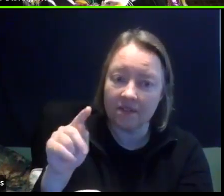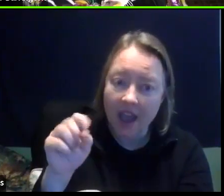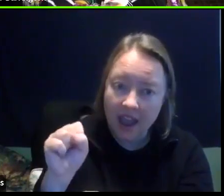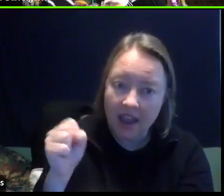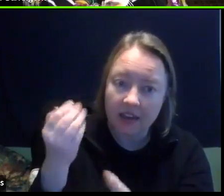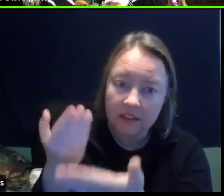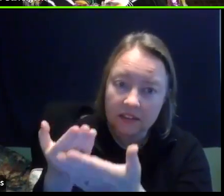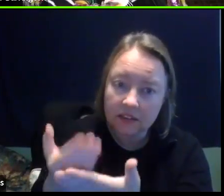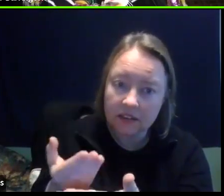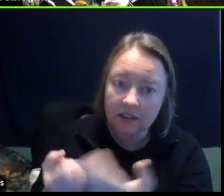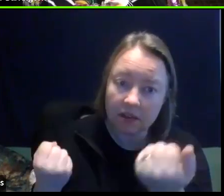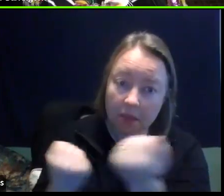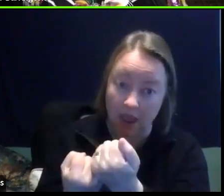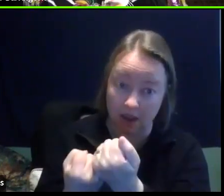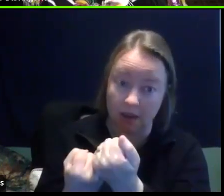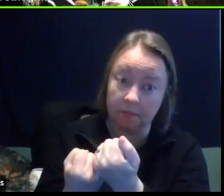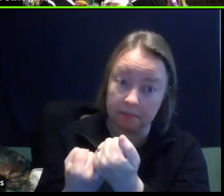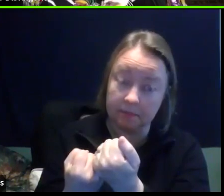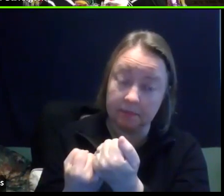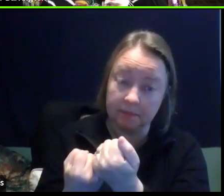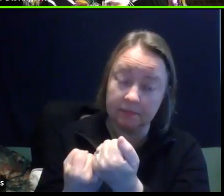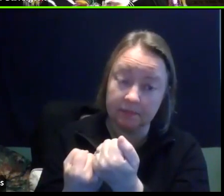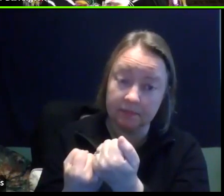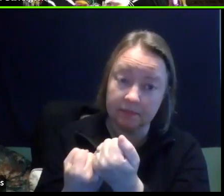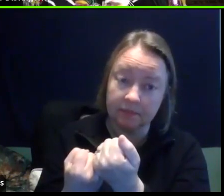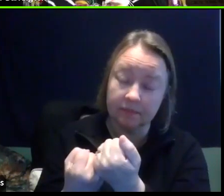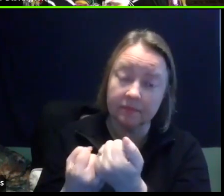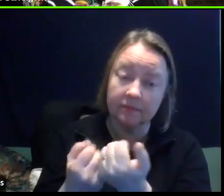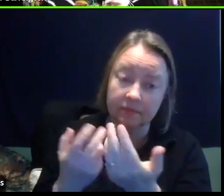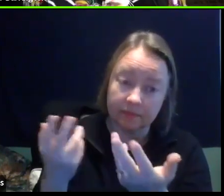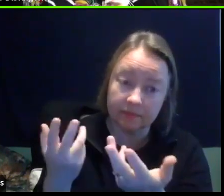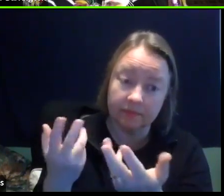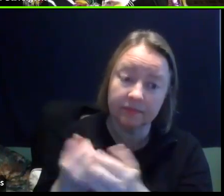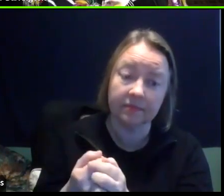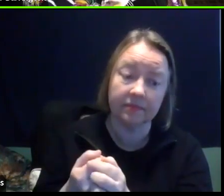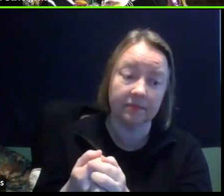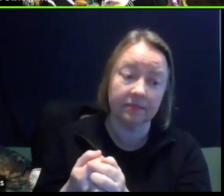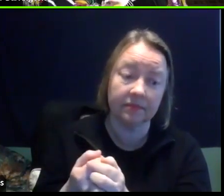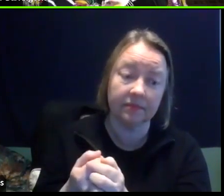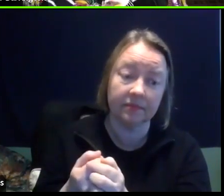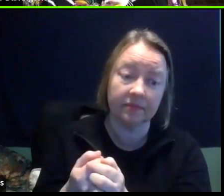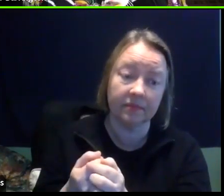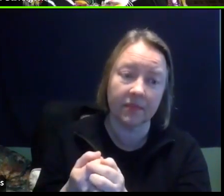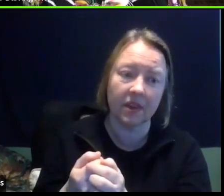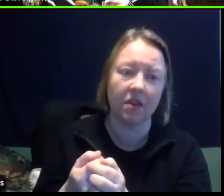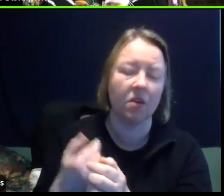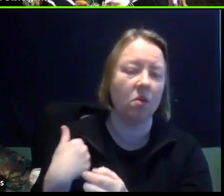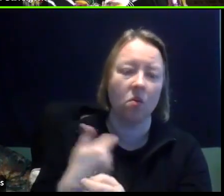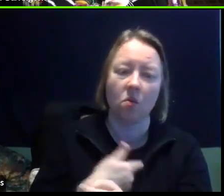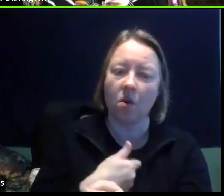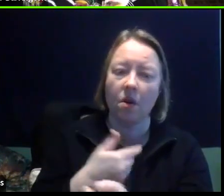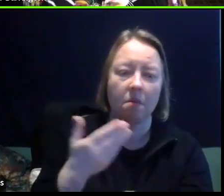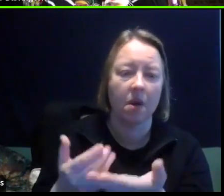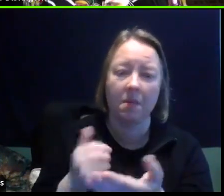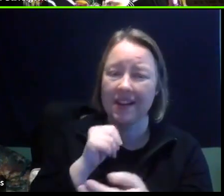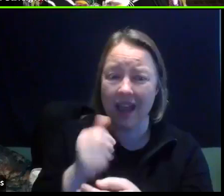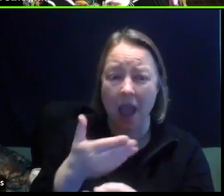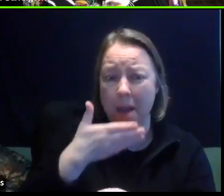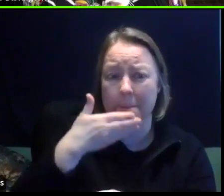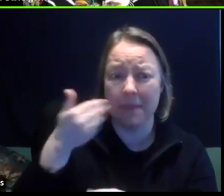to back it up, and that is, we're probably no better off